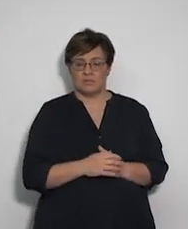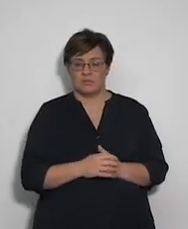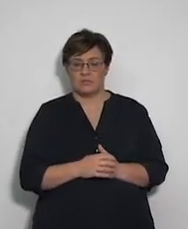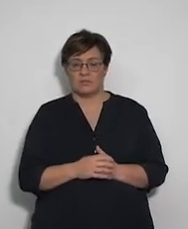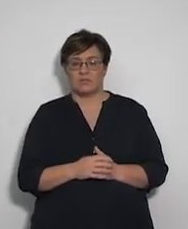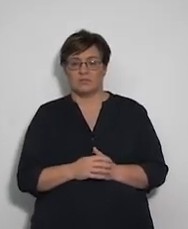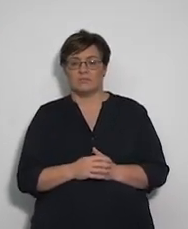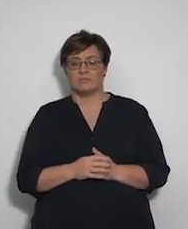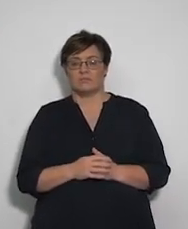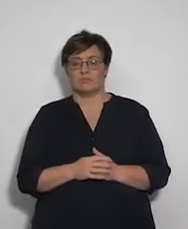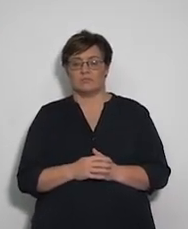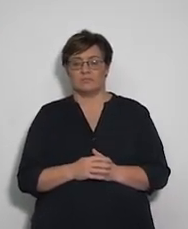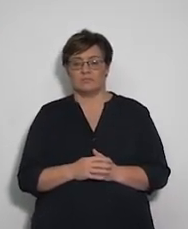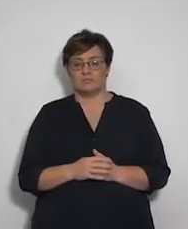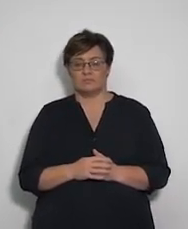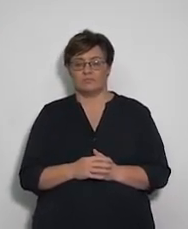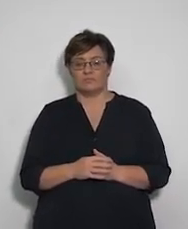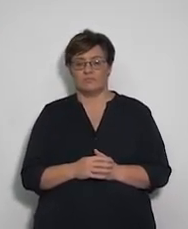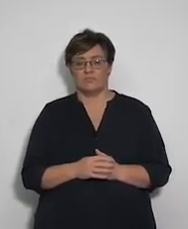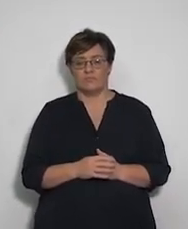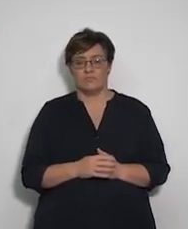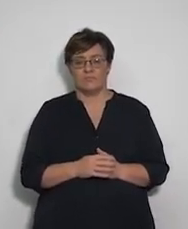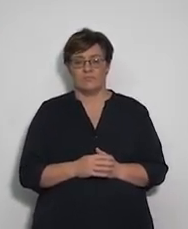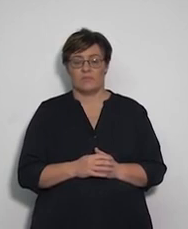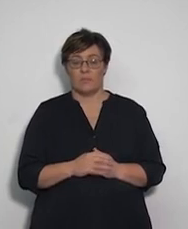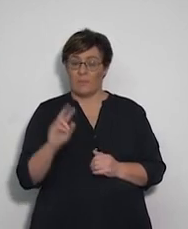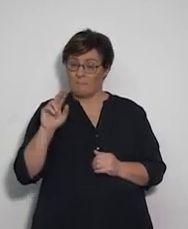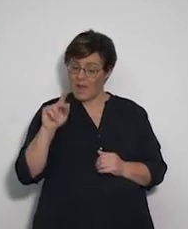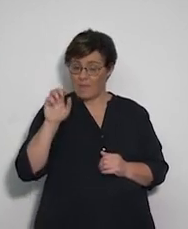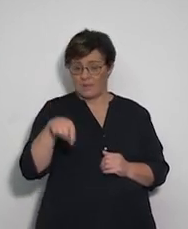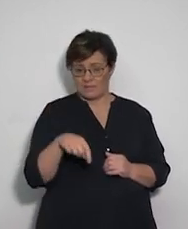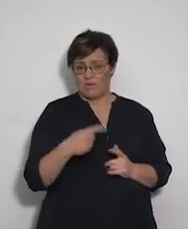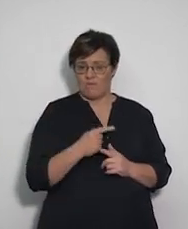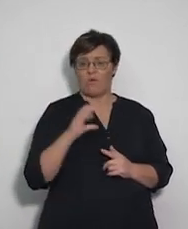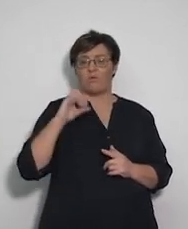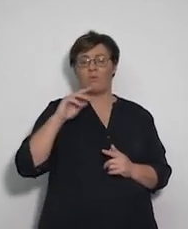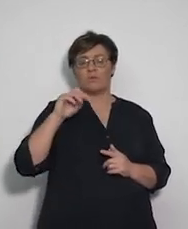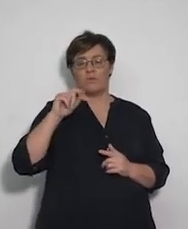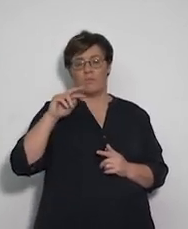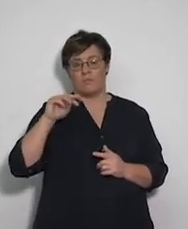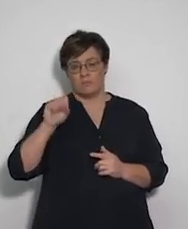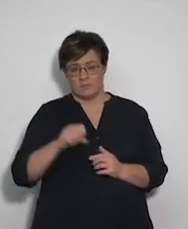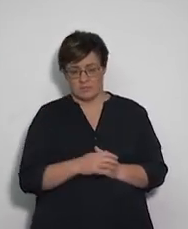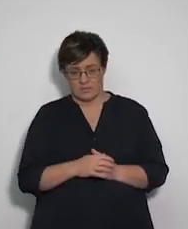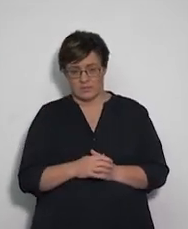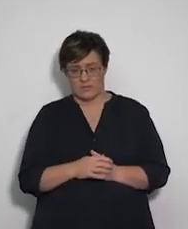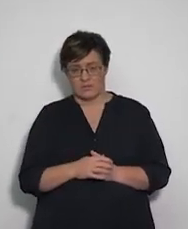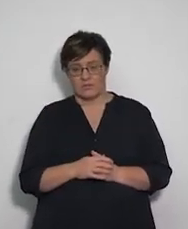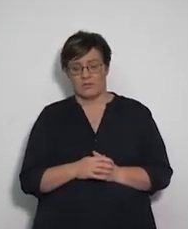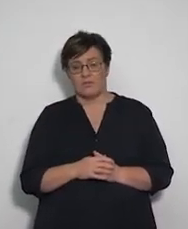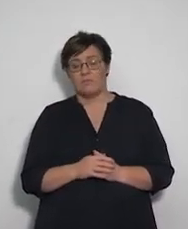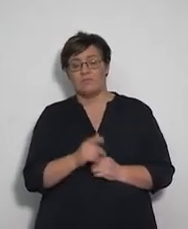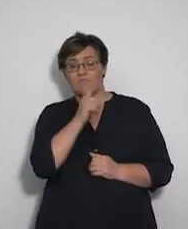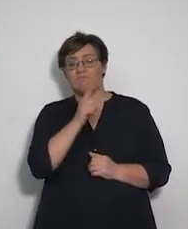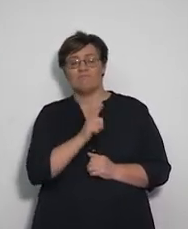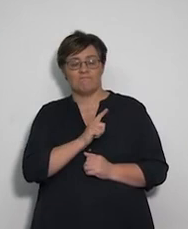homologous pair, and that's a homologous pair of chromosomes. And so